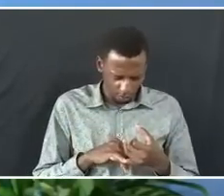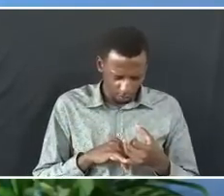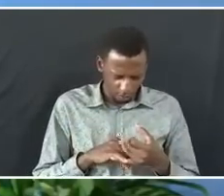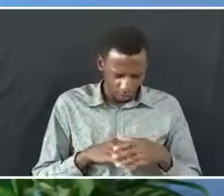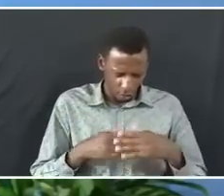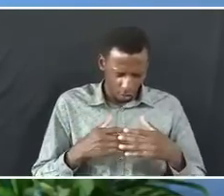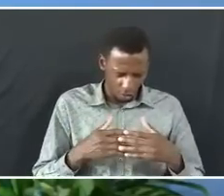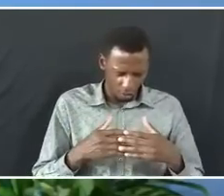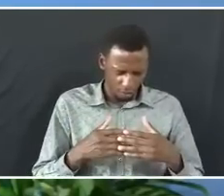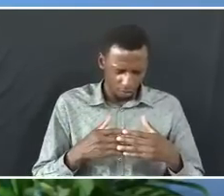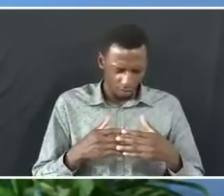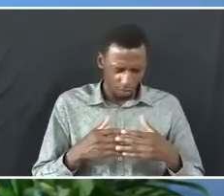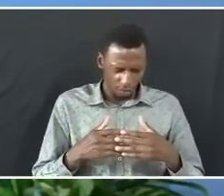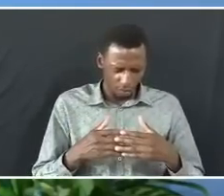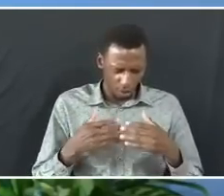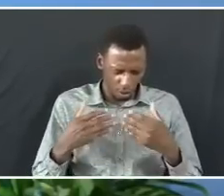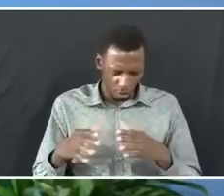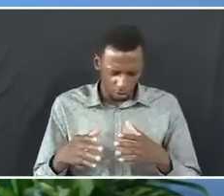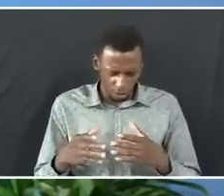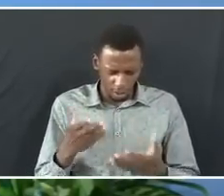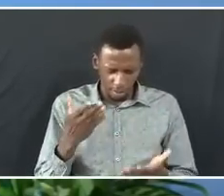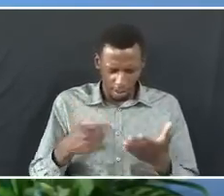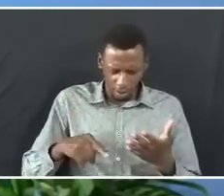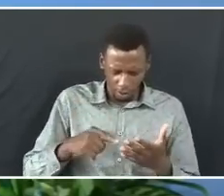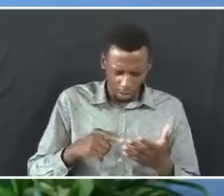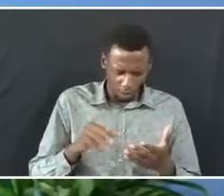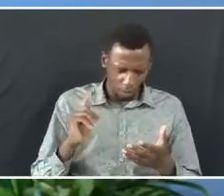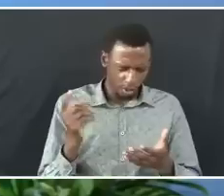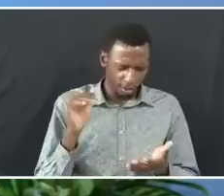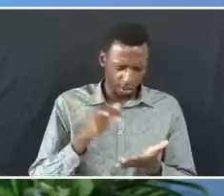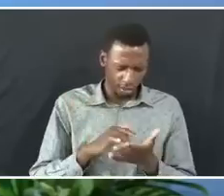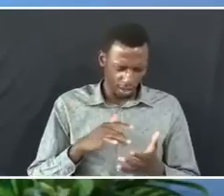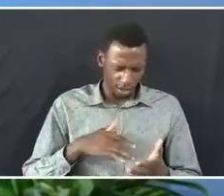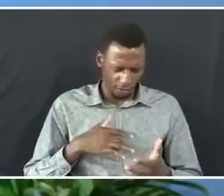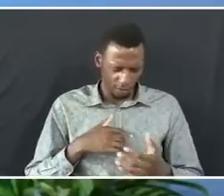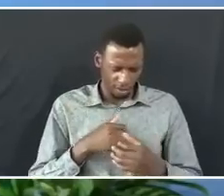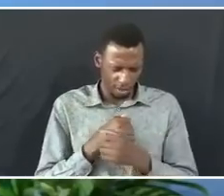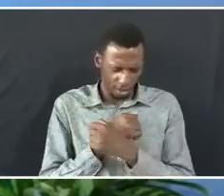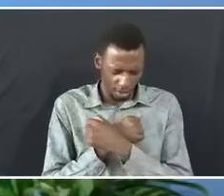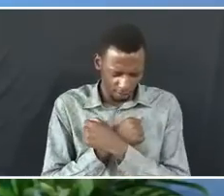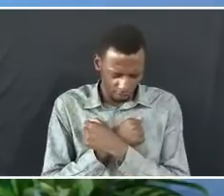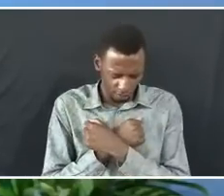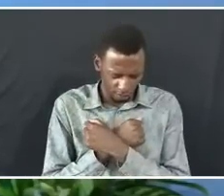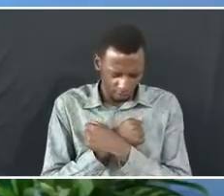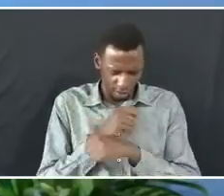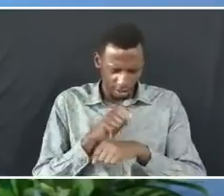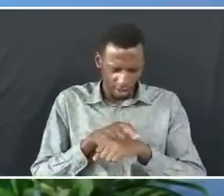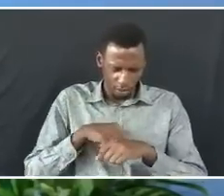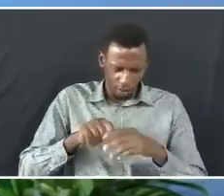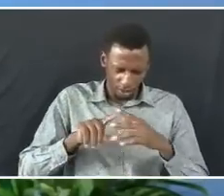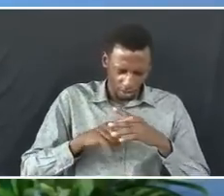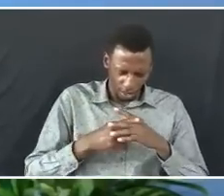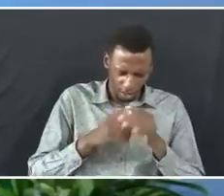loved and whole and complete in you, Jesus. As we begin new